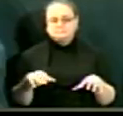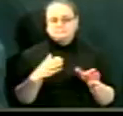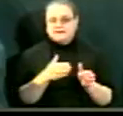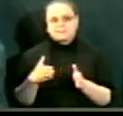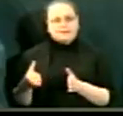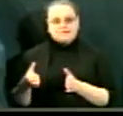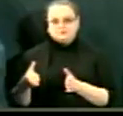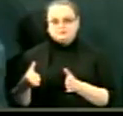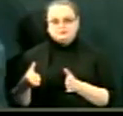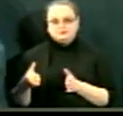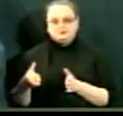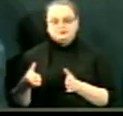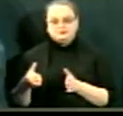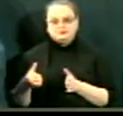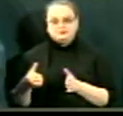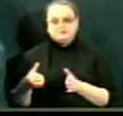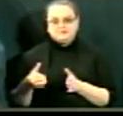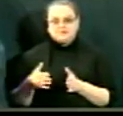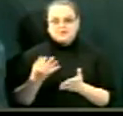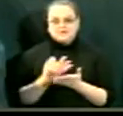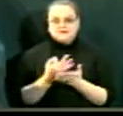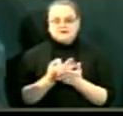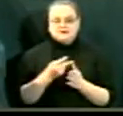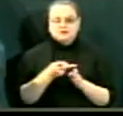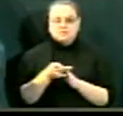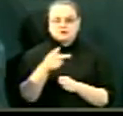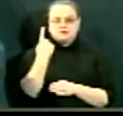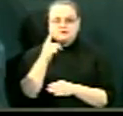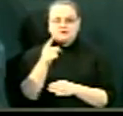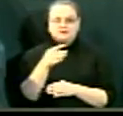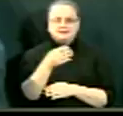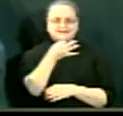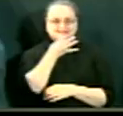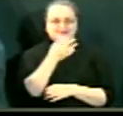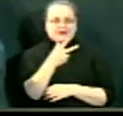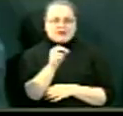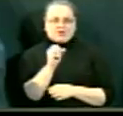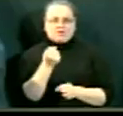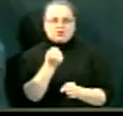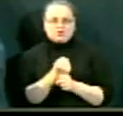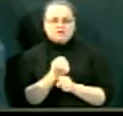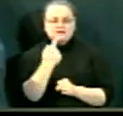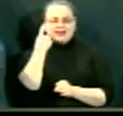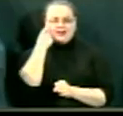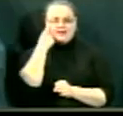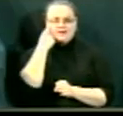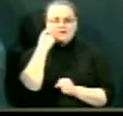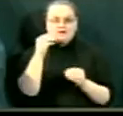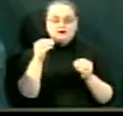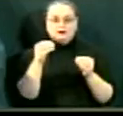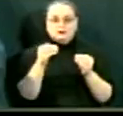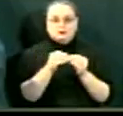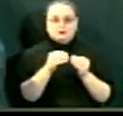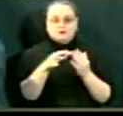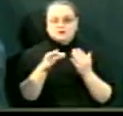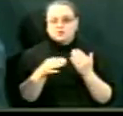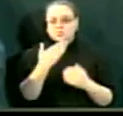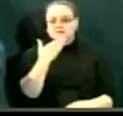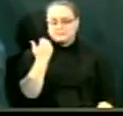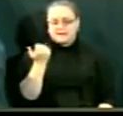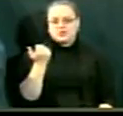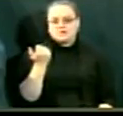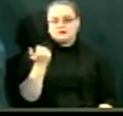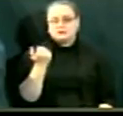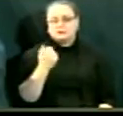plan. As a financial professional for almost 30 years, I think more choice is better.